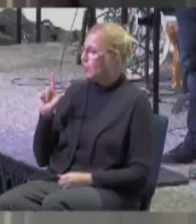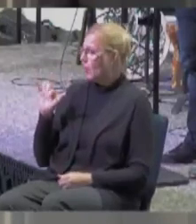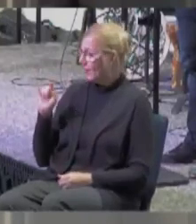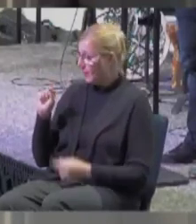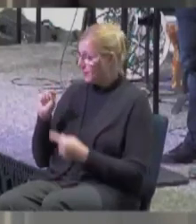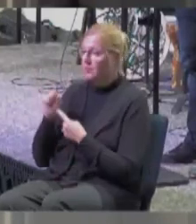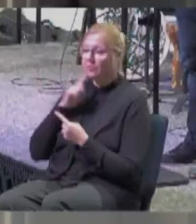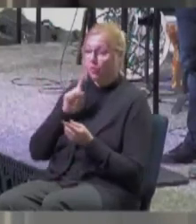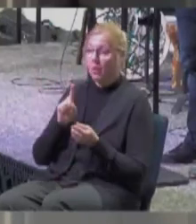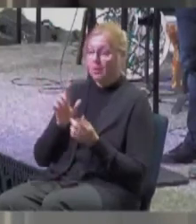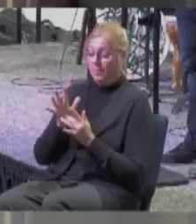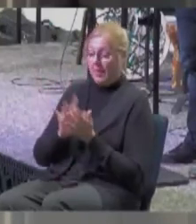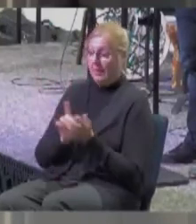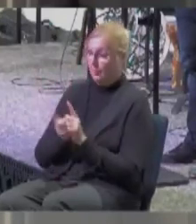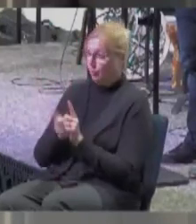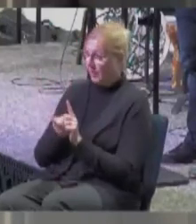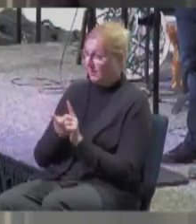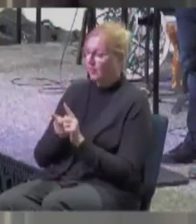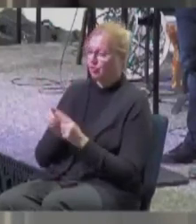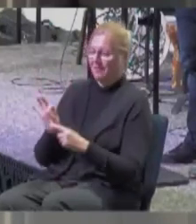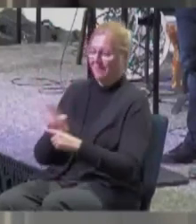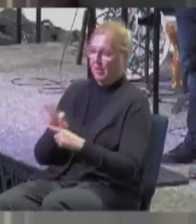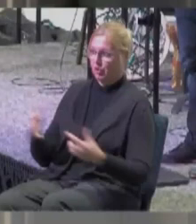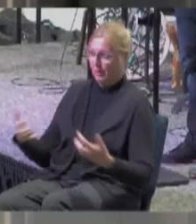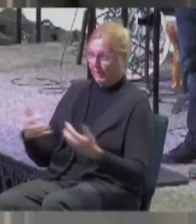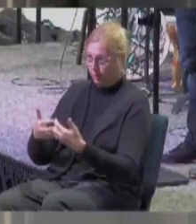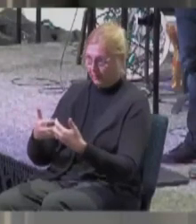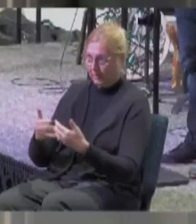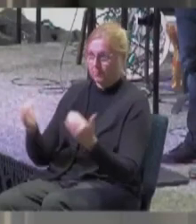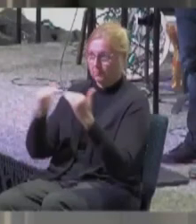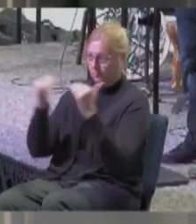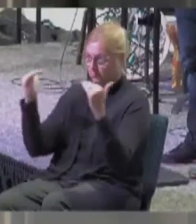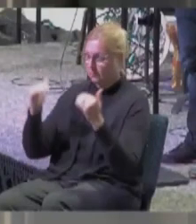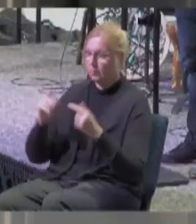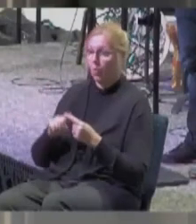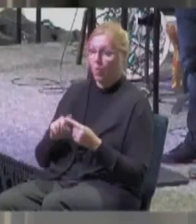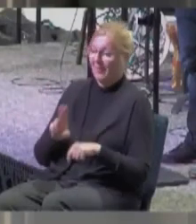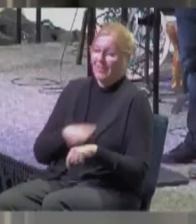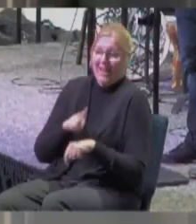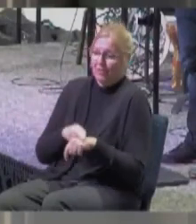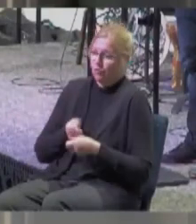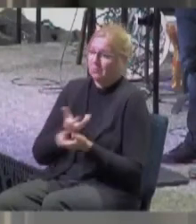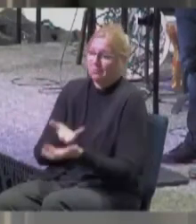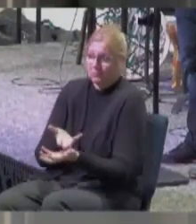For a Bible translation to be functionally equivalent, or even just to be natural, it